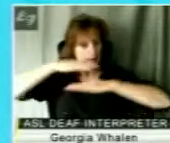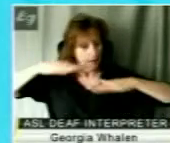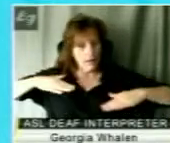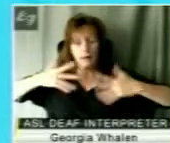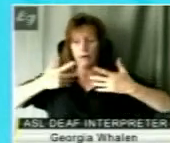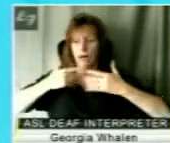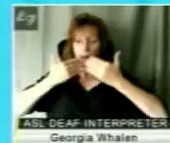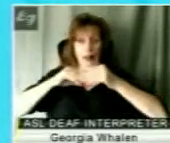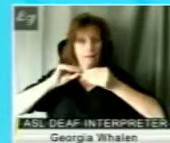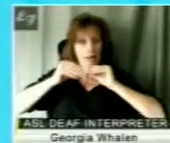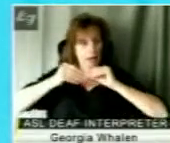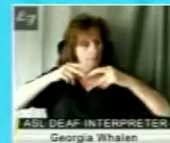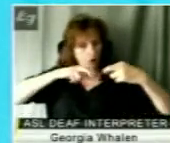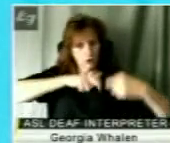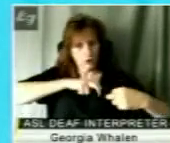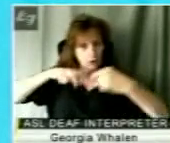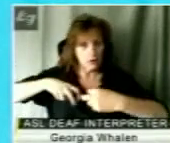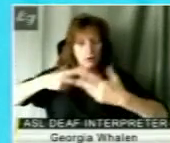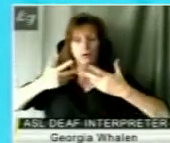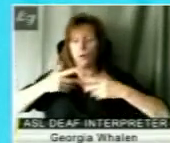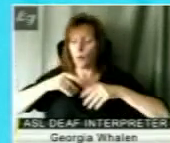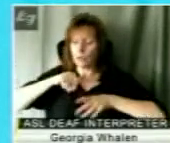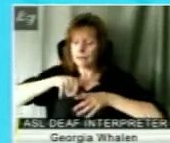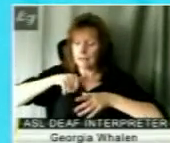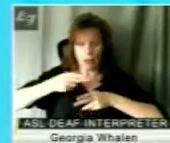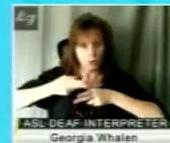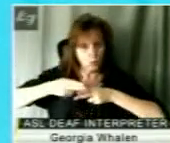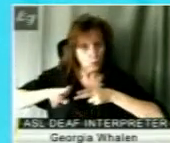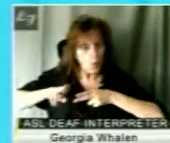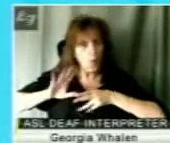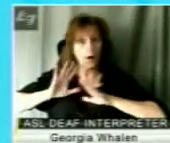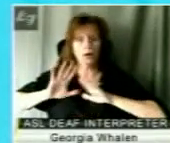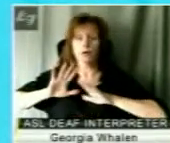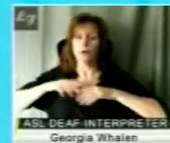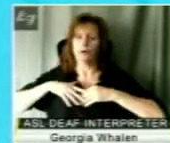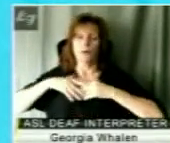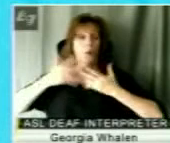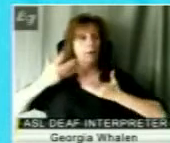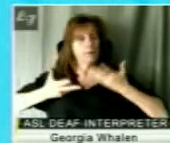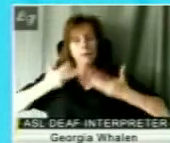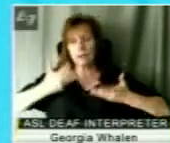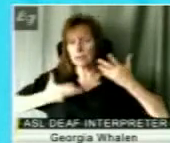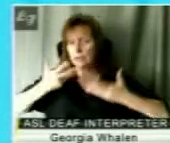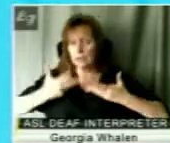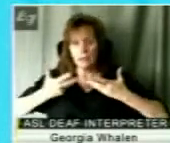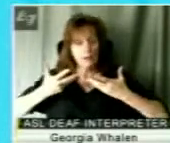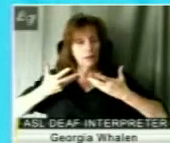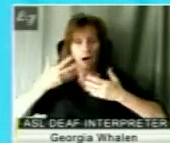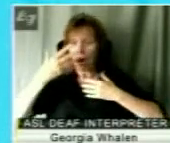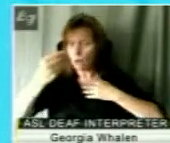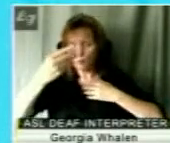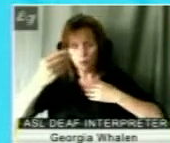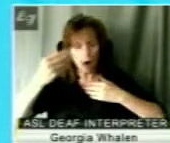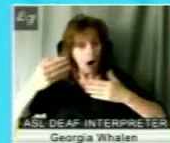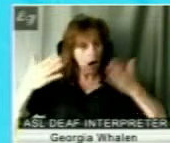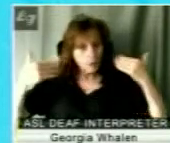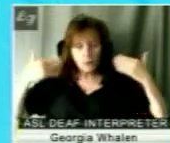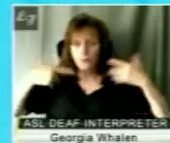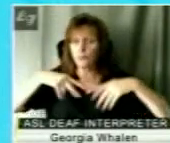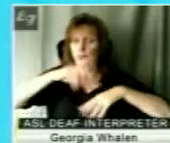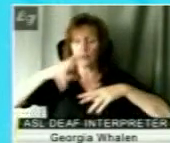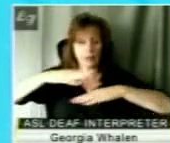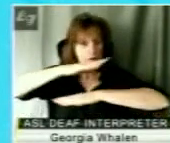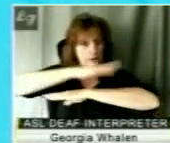not as long contact time, those are tough for them. But that's where you've seen pieces like looking at, could we do more outdoor dining so that people are out, we have